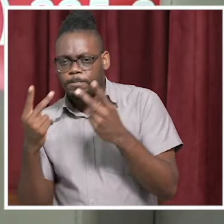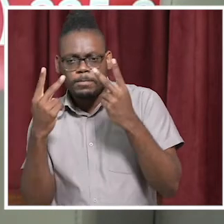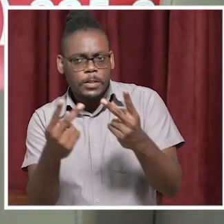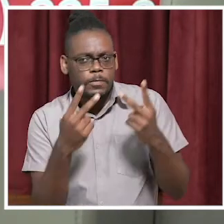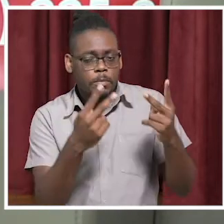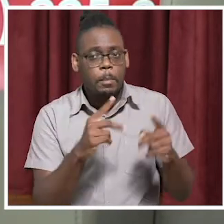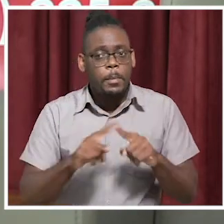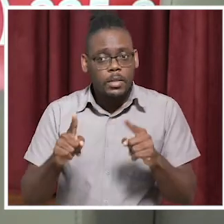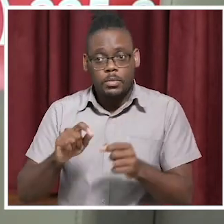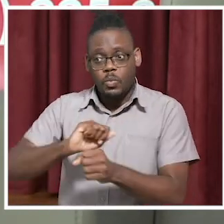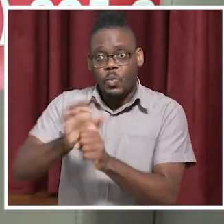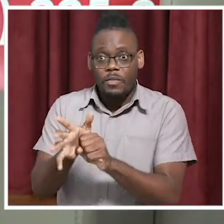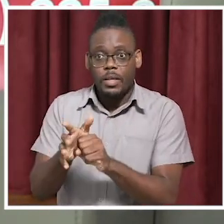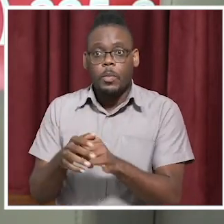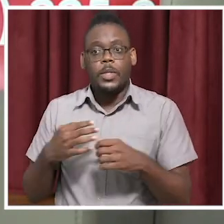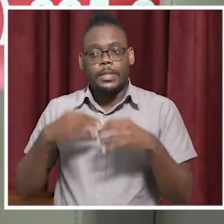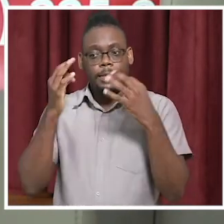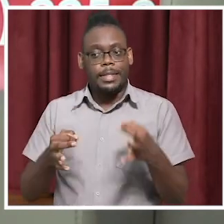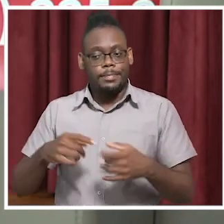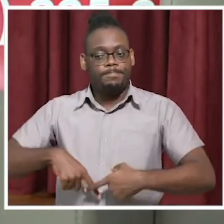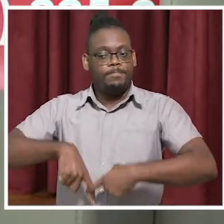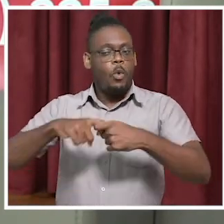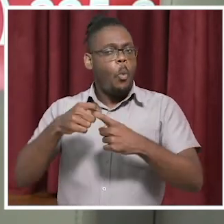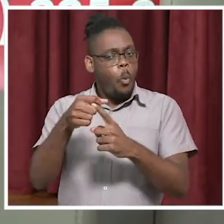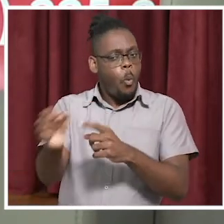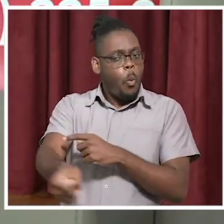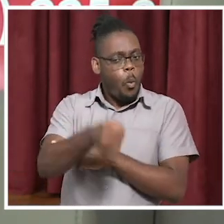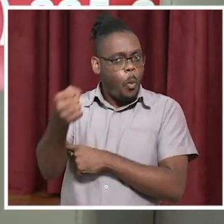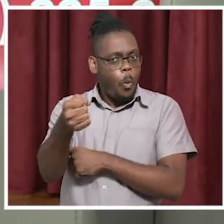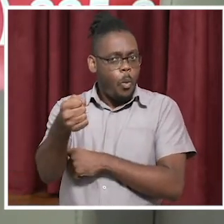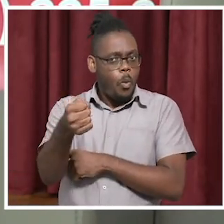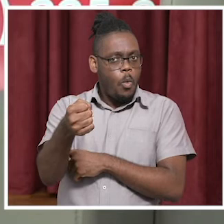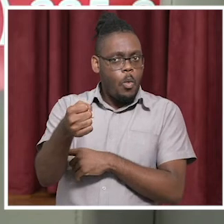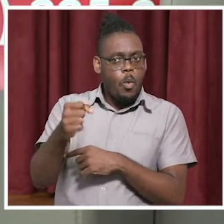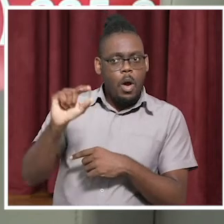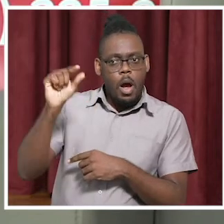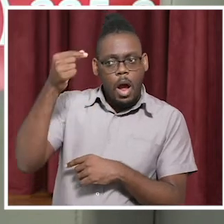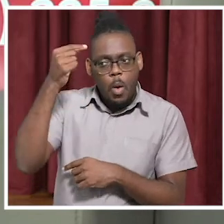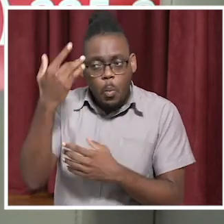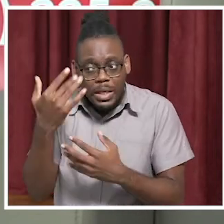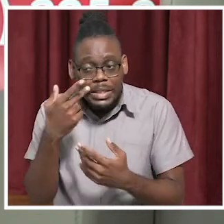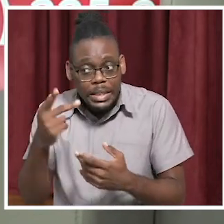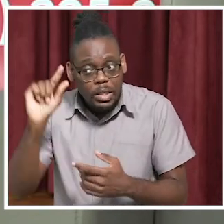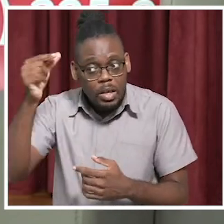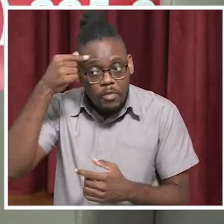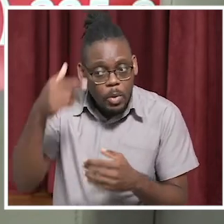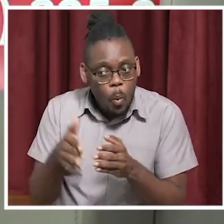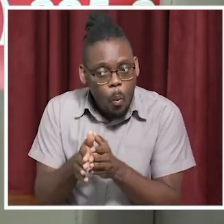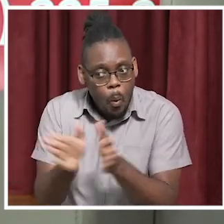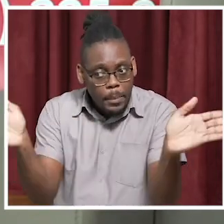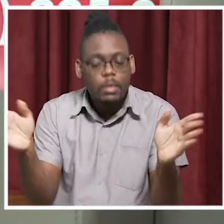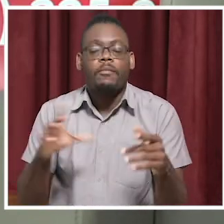once restrictions are lifted and eased as time progresses, we're going to resume those community caravans where we'll be sharing